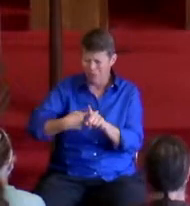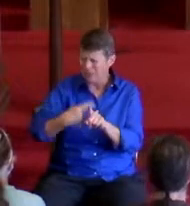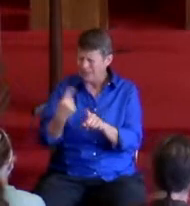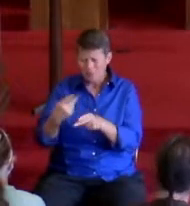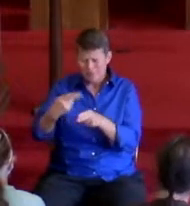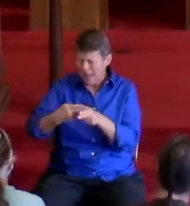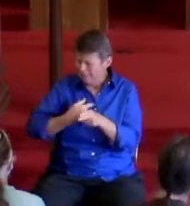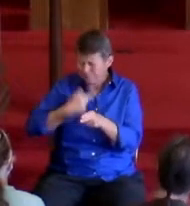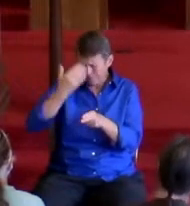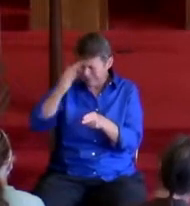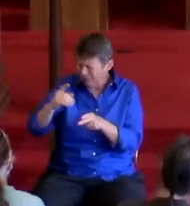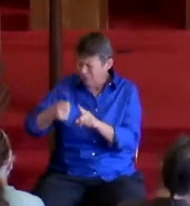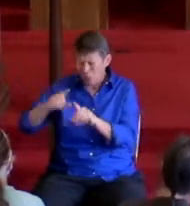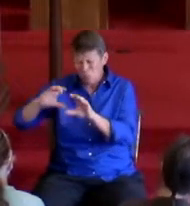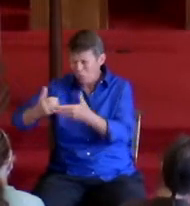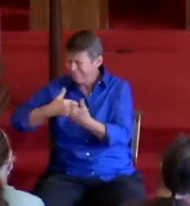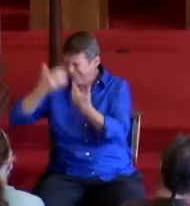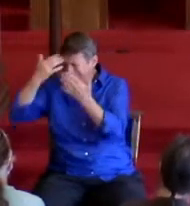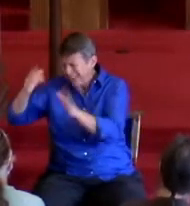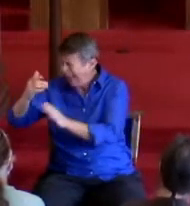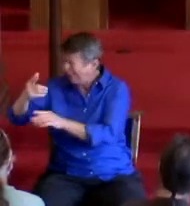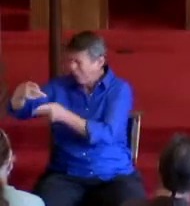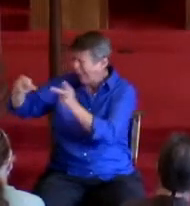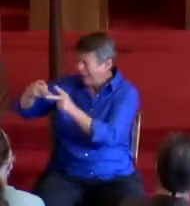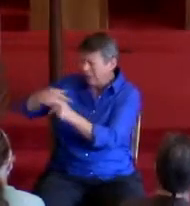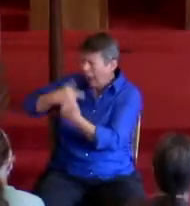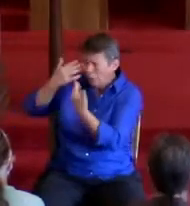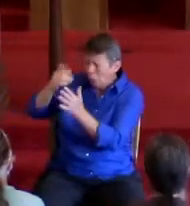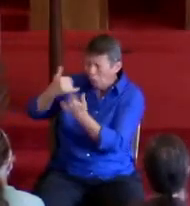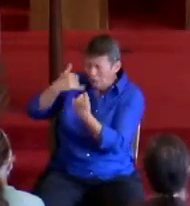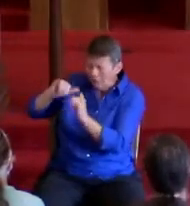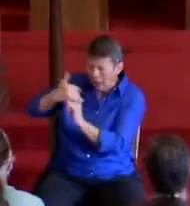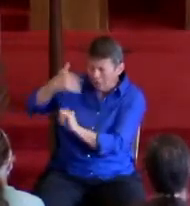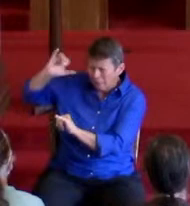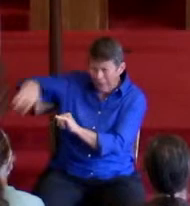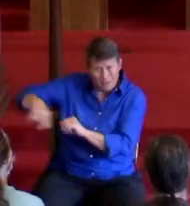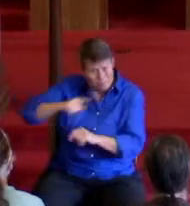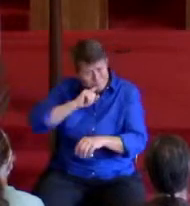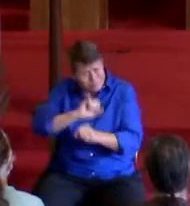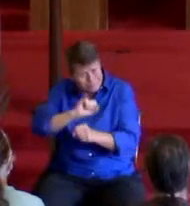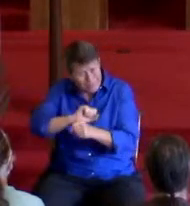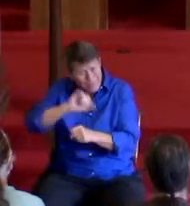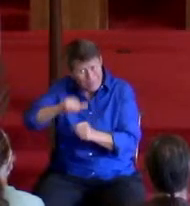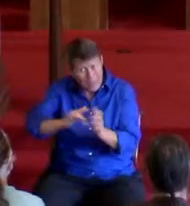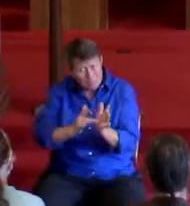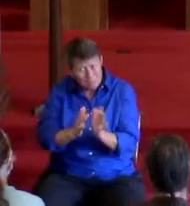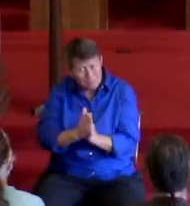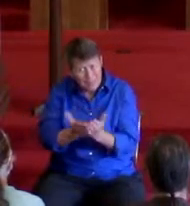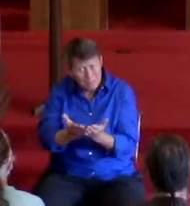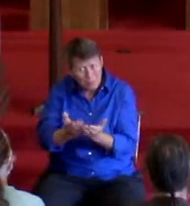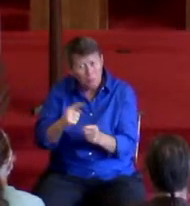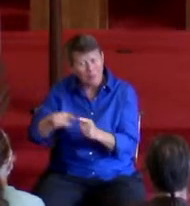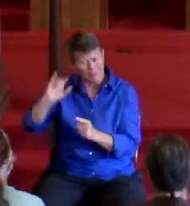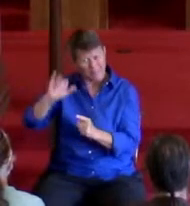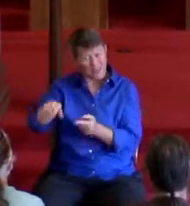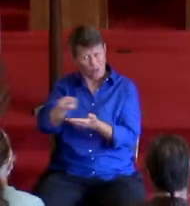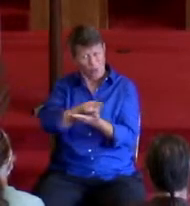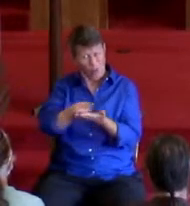group I've never heard of, or from some place that may not still exist. And for some reason, we call it Holy